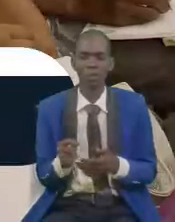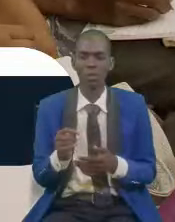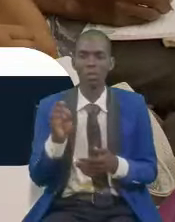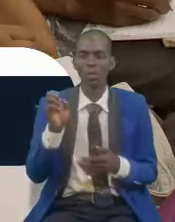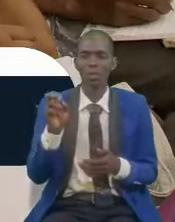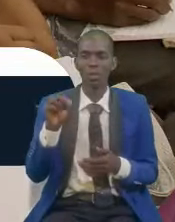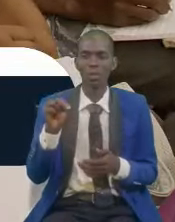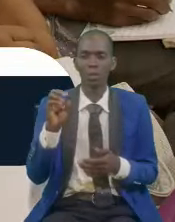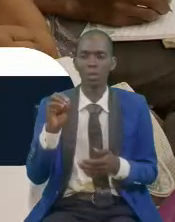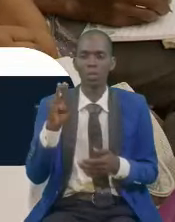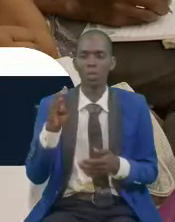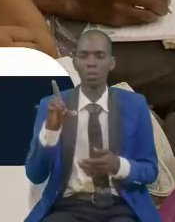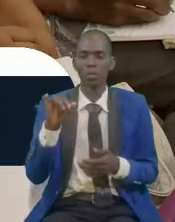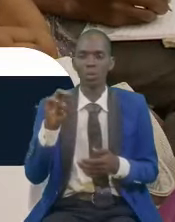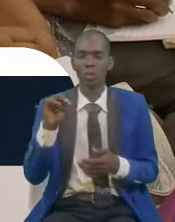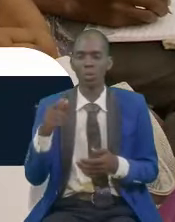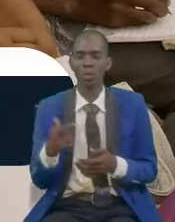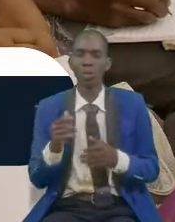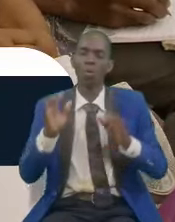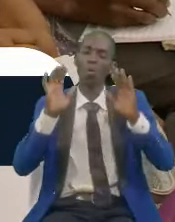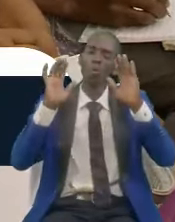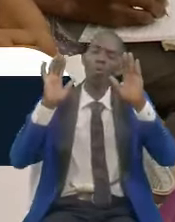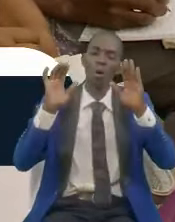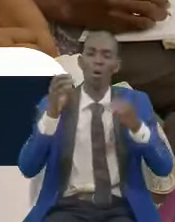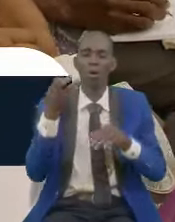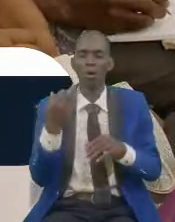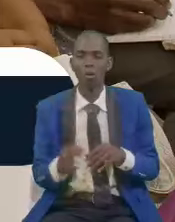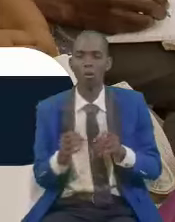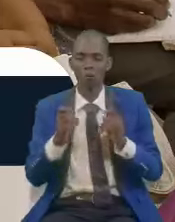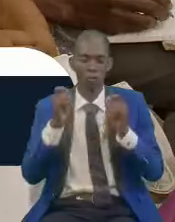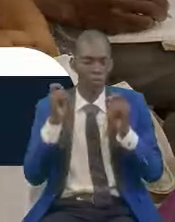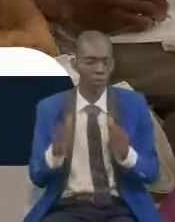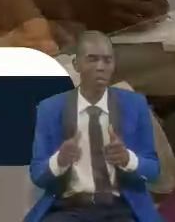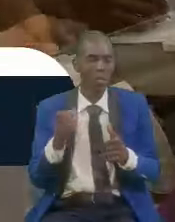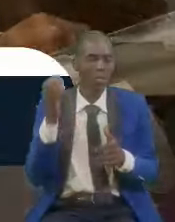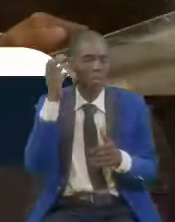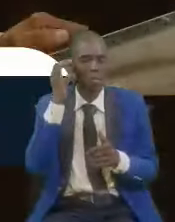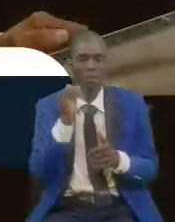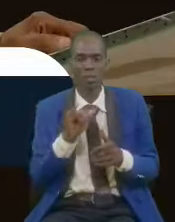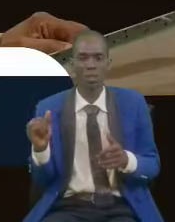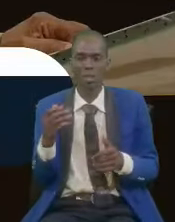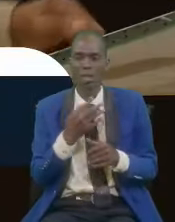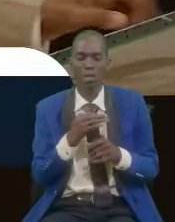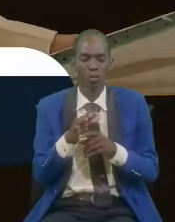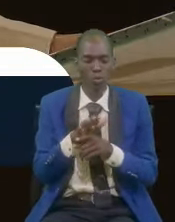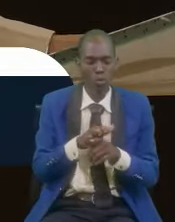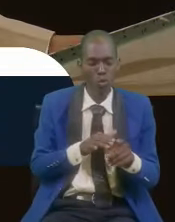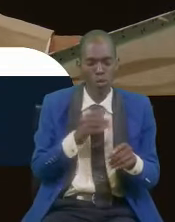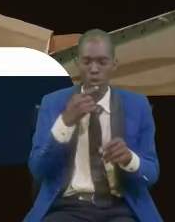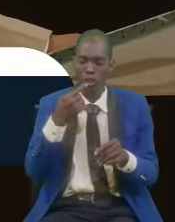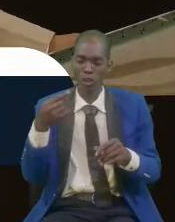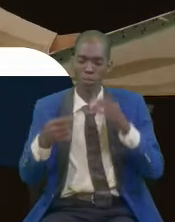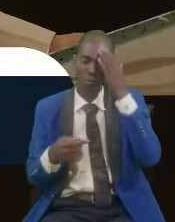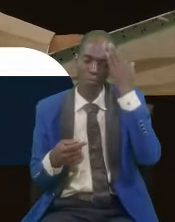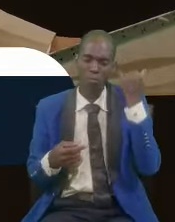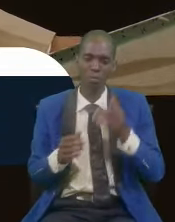ennobling wonders of sweet hearing and slow speaking.